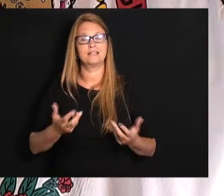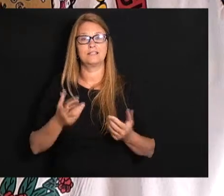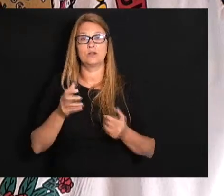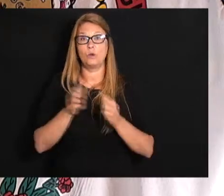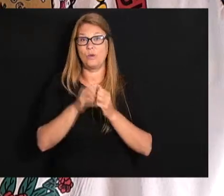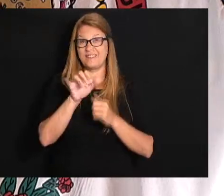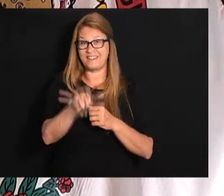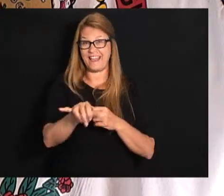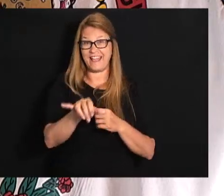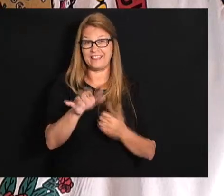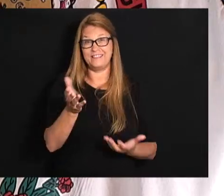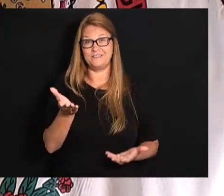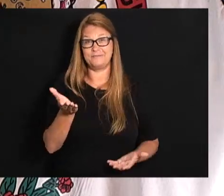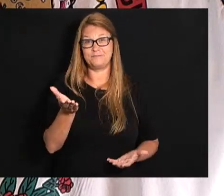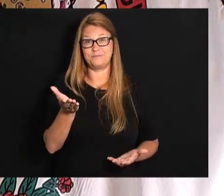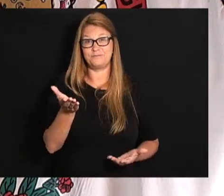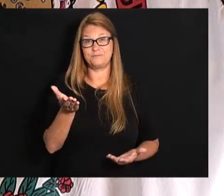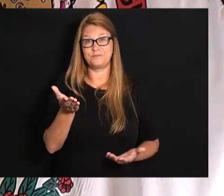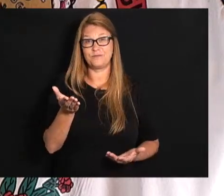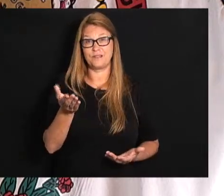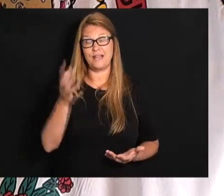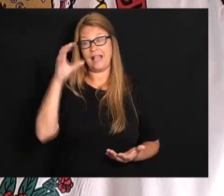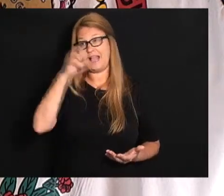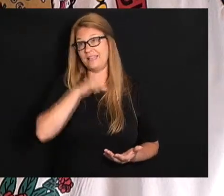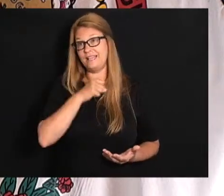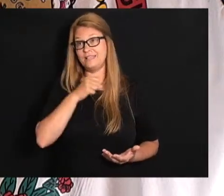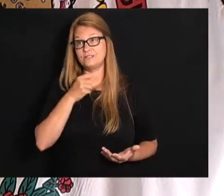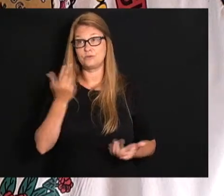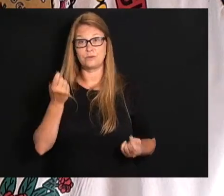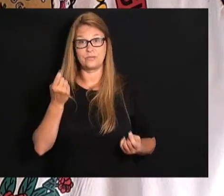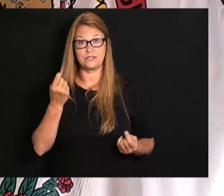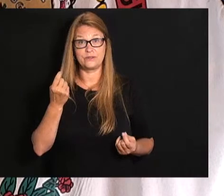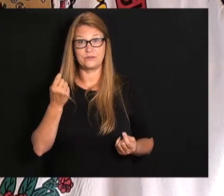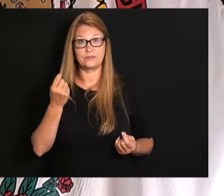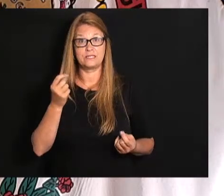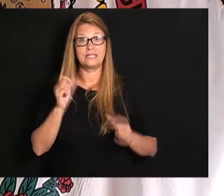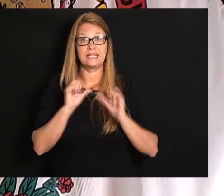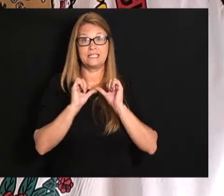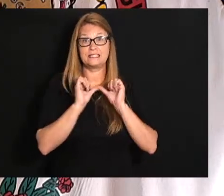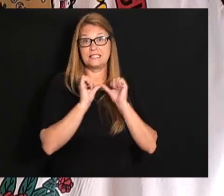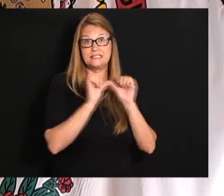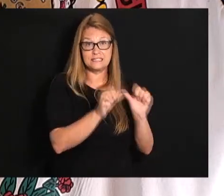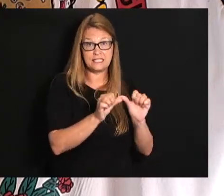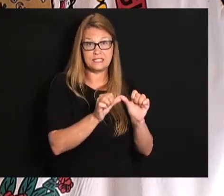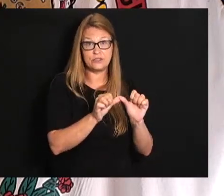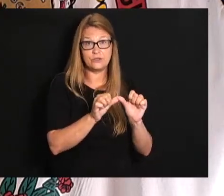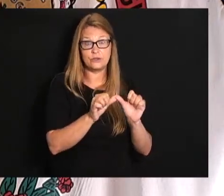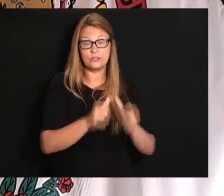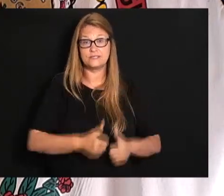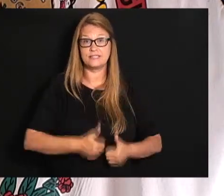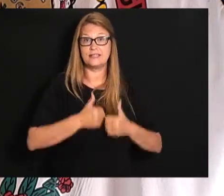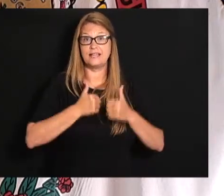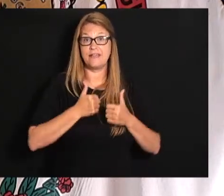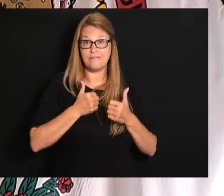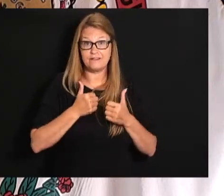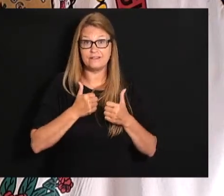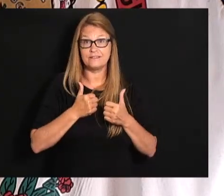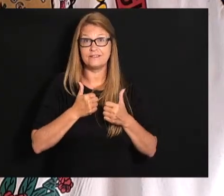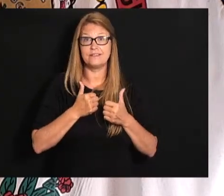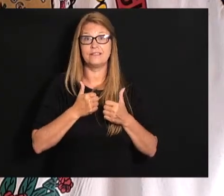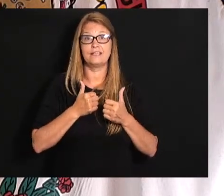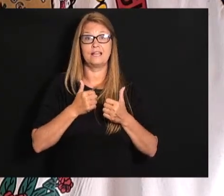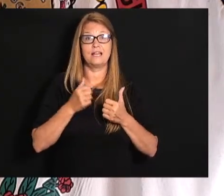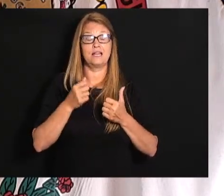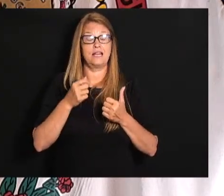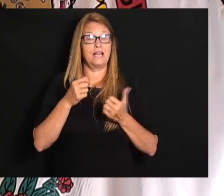said, I guess what we do is we continue to live our lives, and I promote that